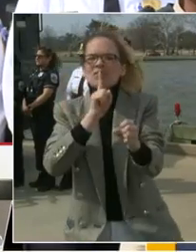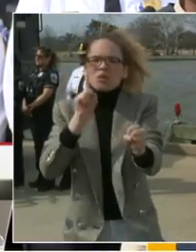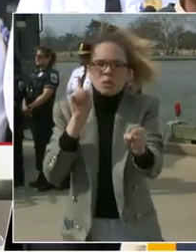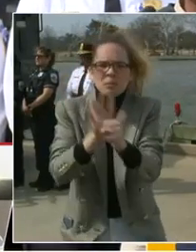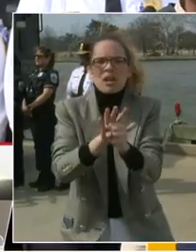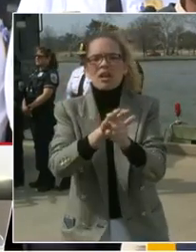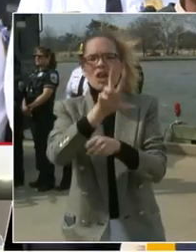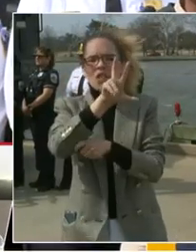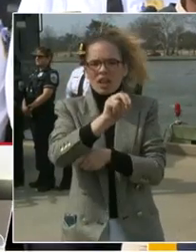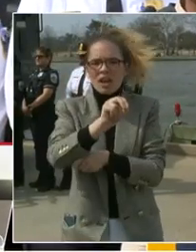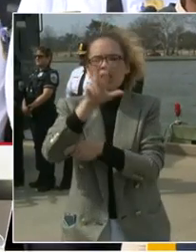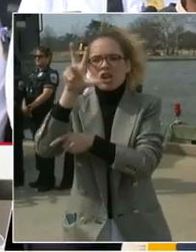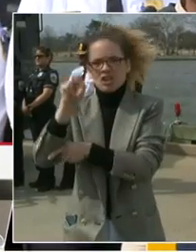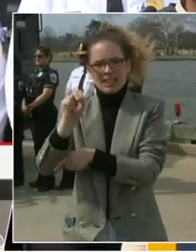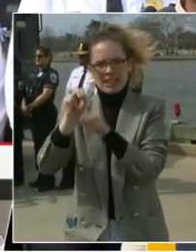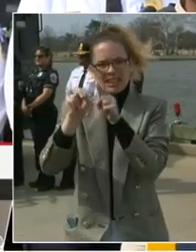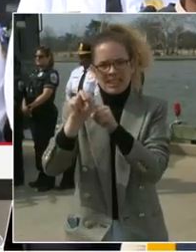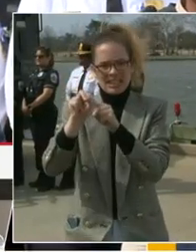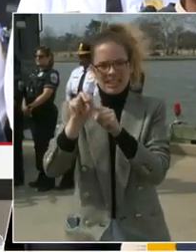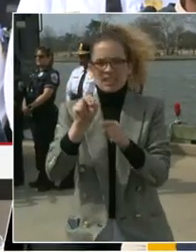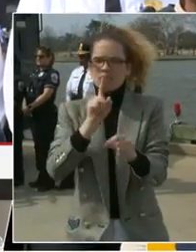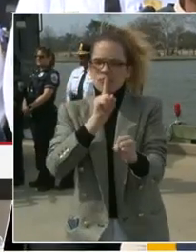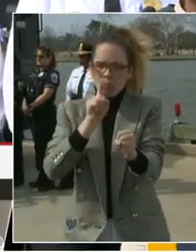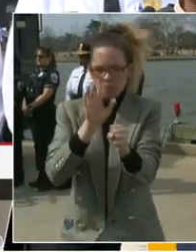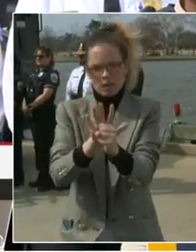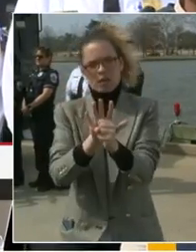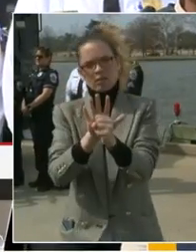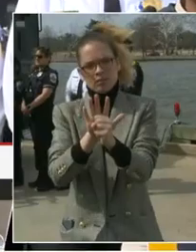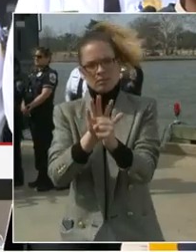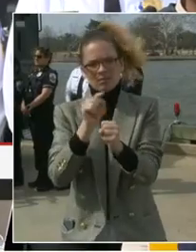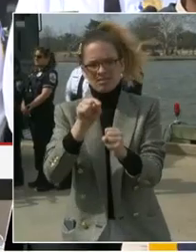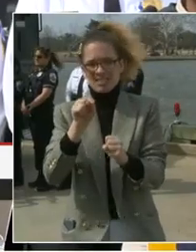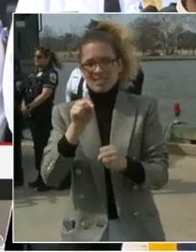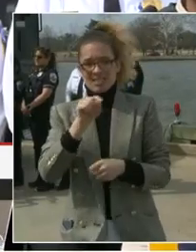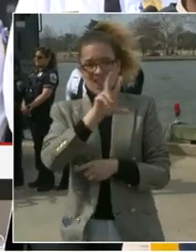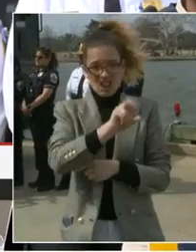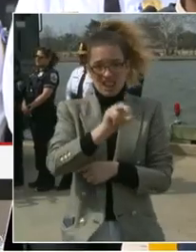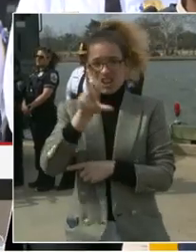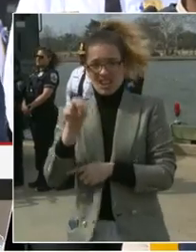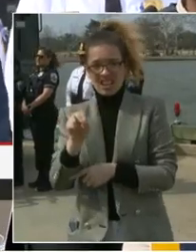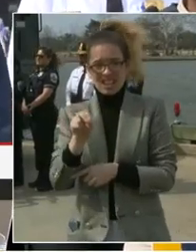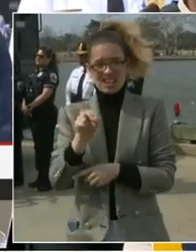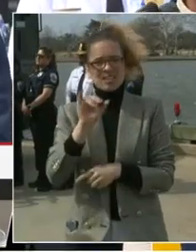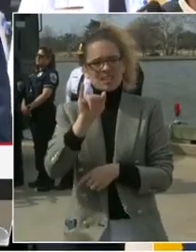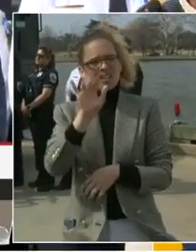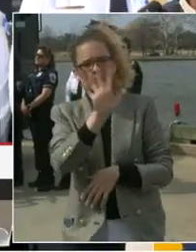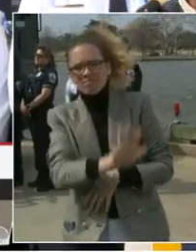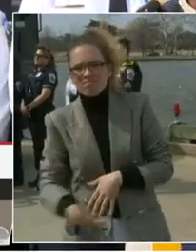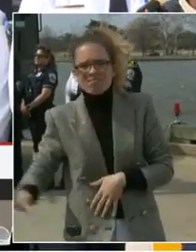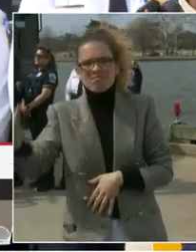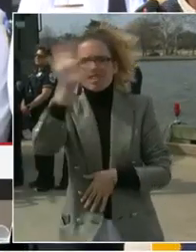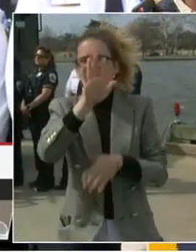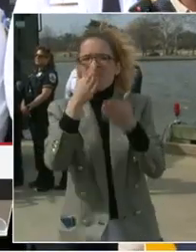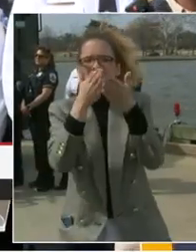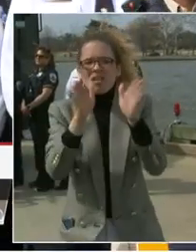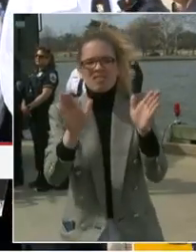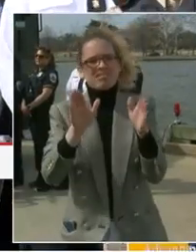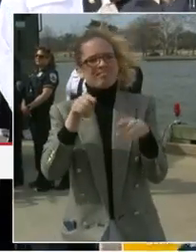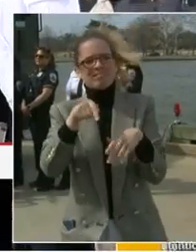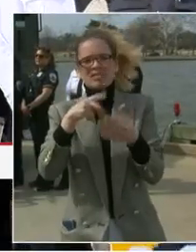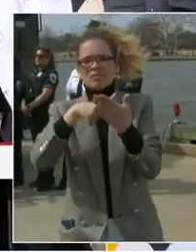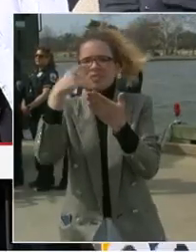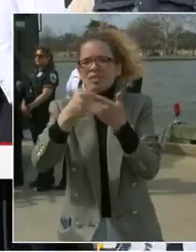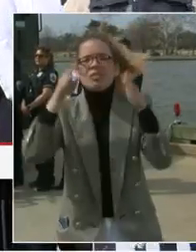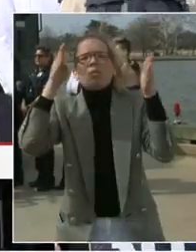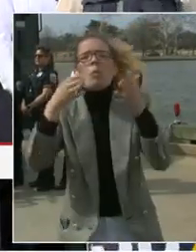30 by 30 pledge. 30 by 30 is a nationwide initiative focused on bringing more